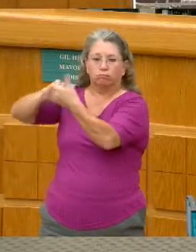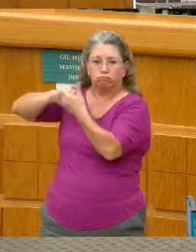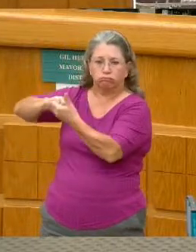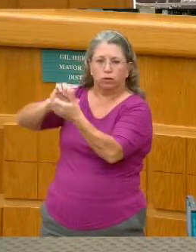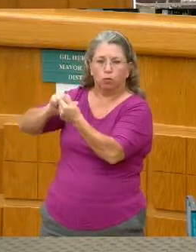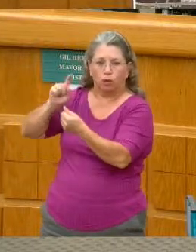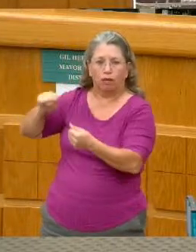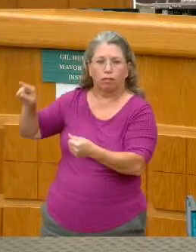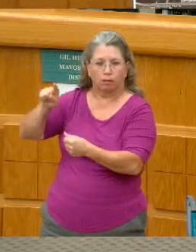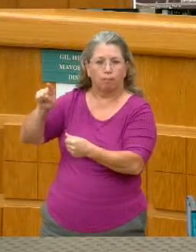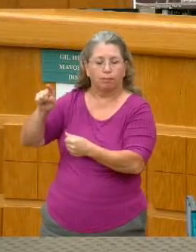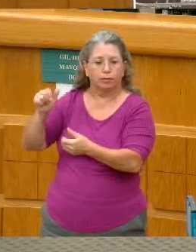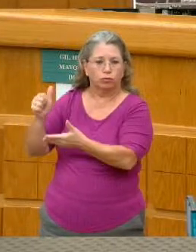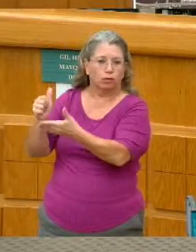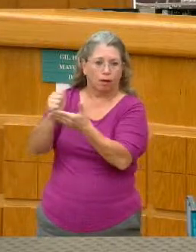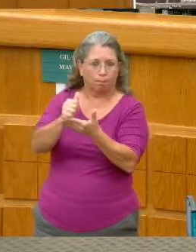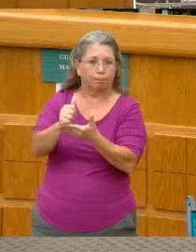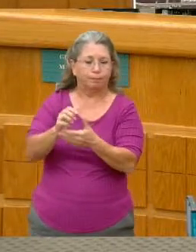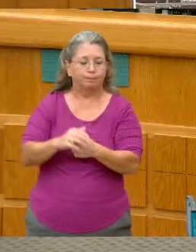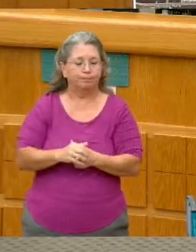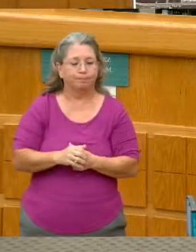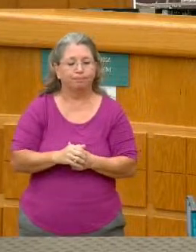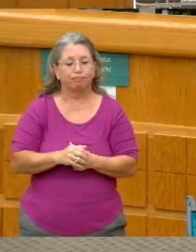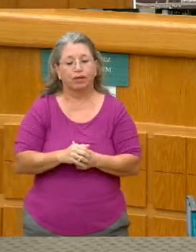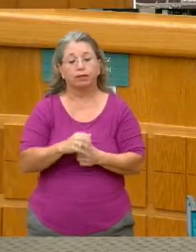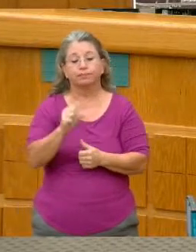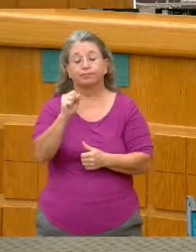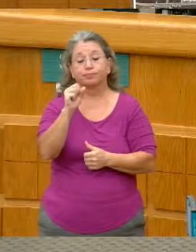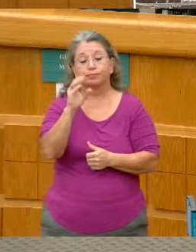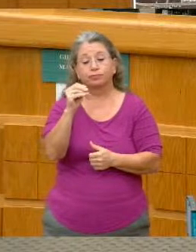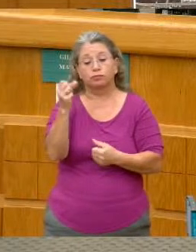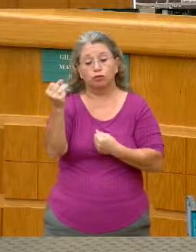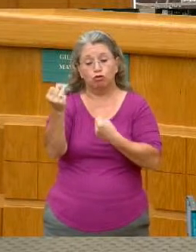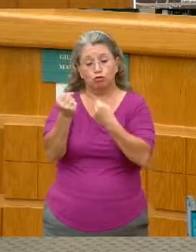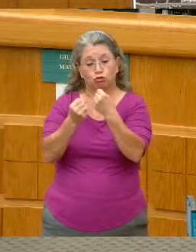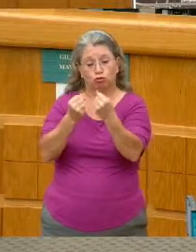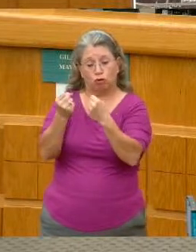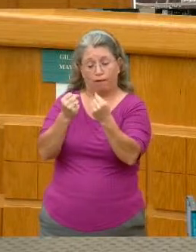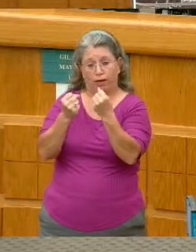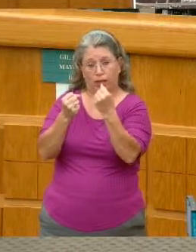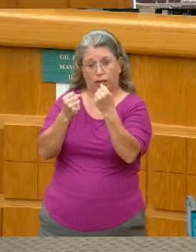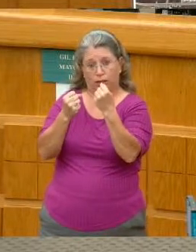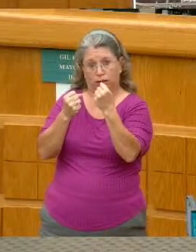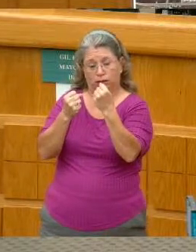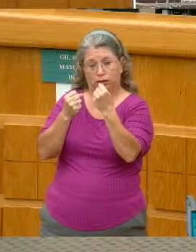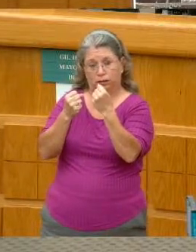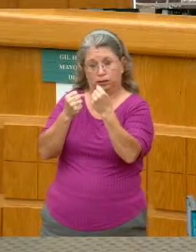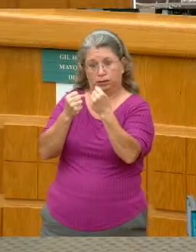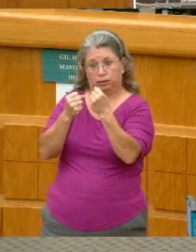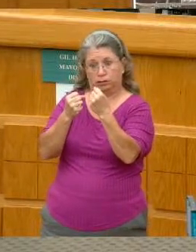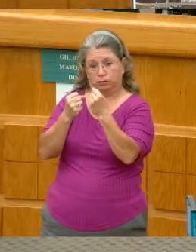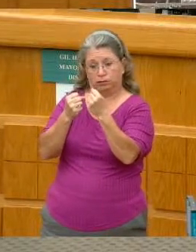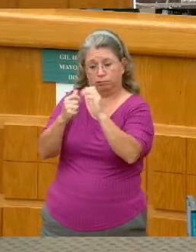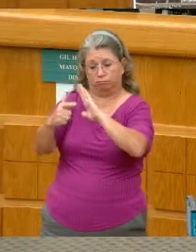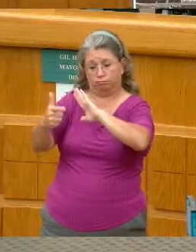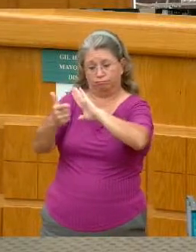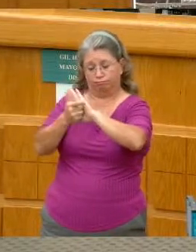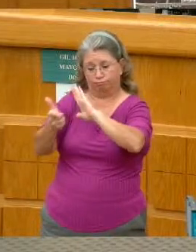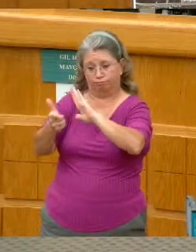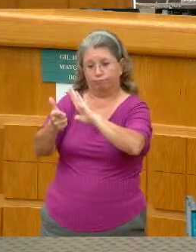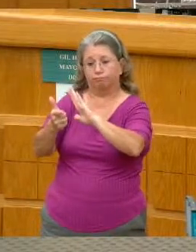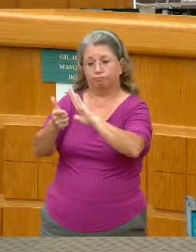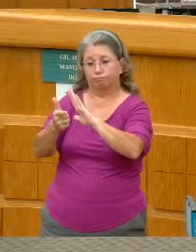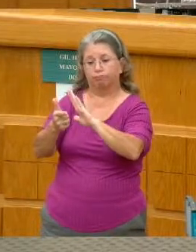so, while the vehicular restriction removal will be achieved